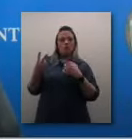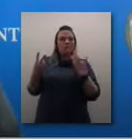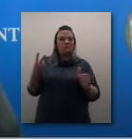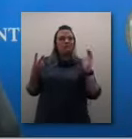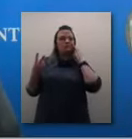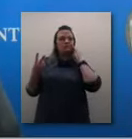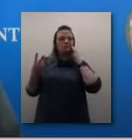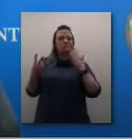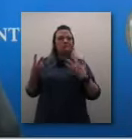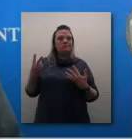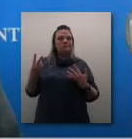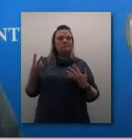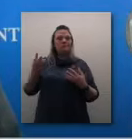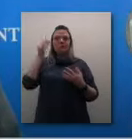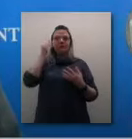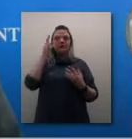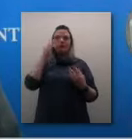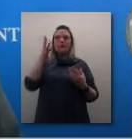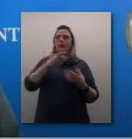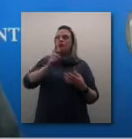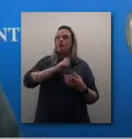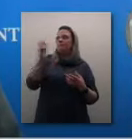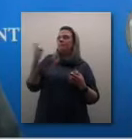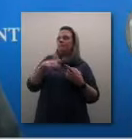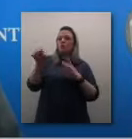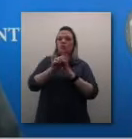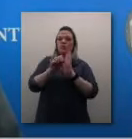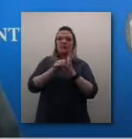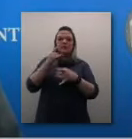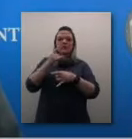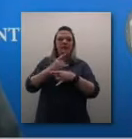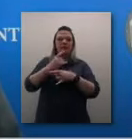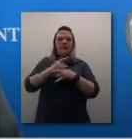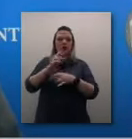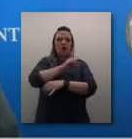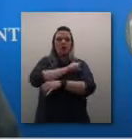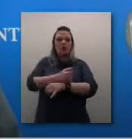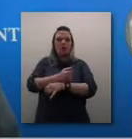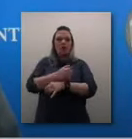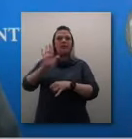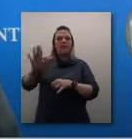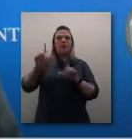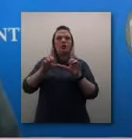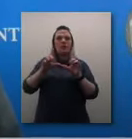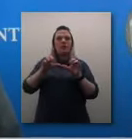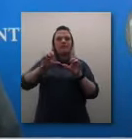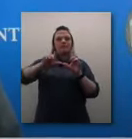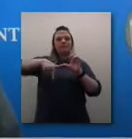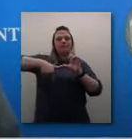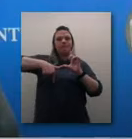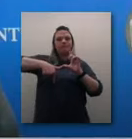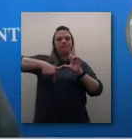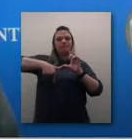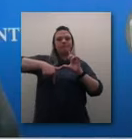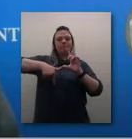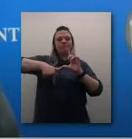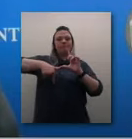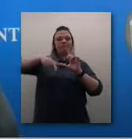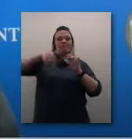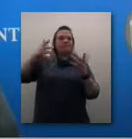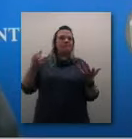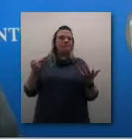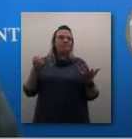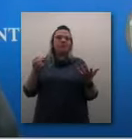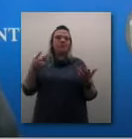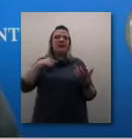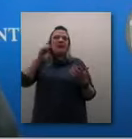Once the information was turned over to the State Liquor Authority, their liquor license was suspended. So maybe they think they can get away with it, but